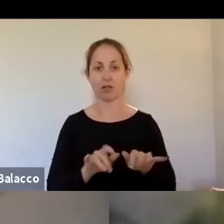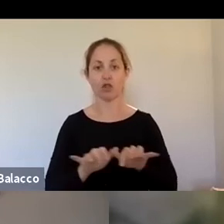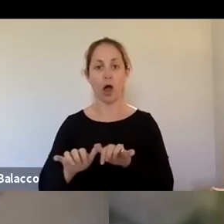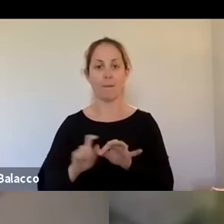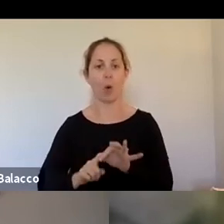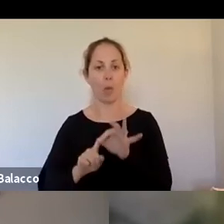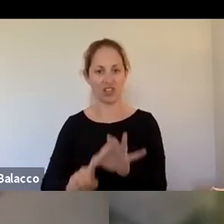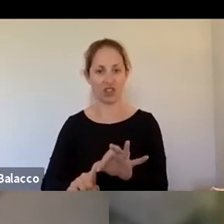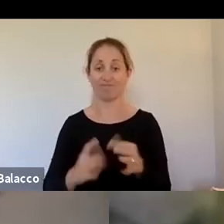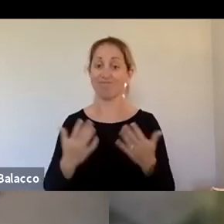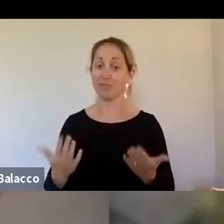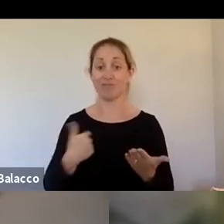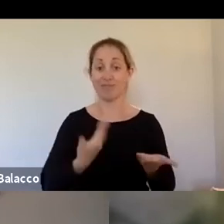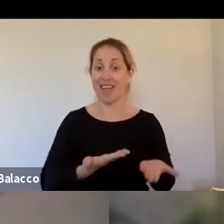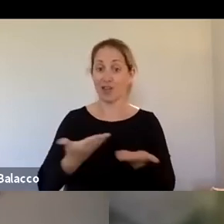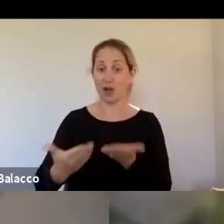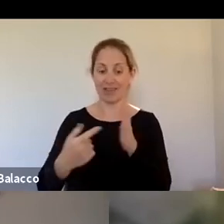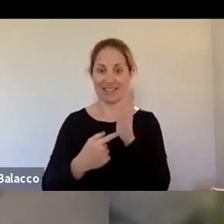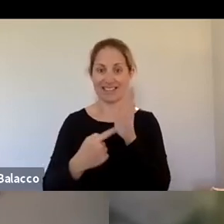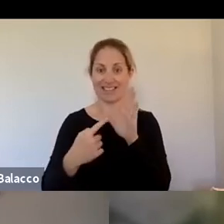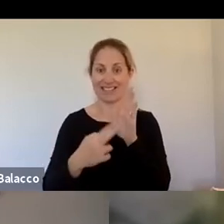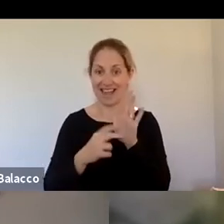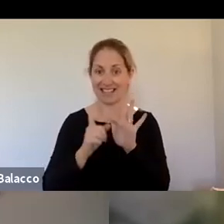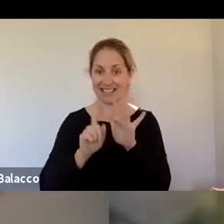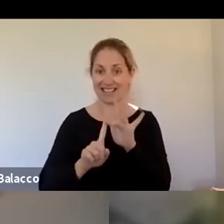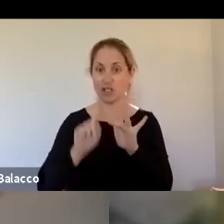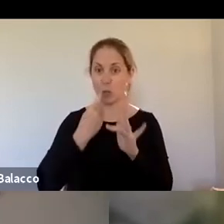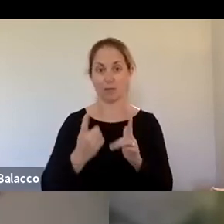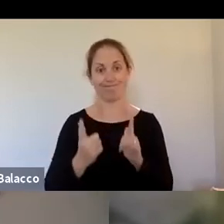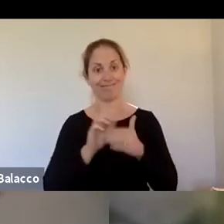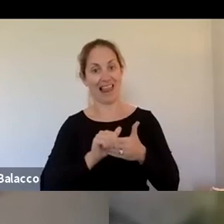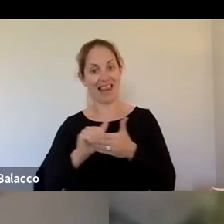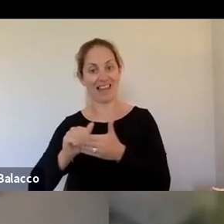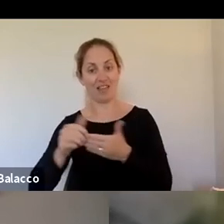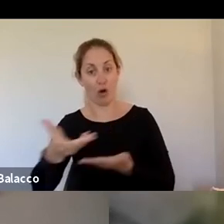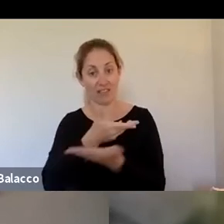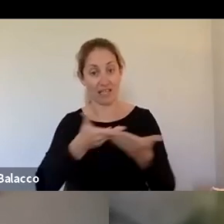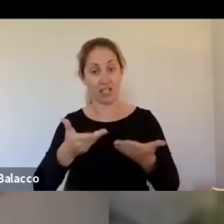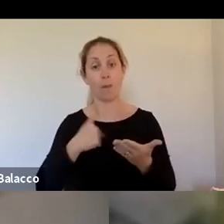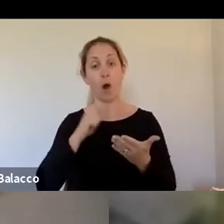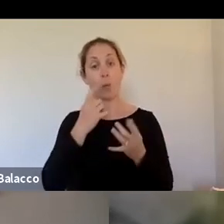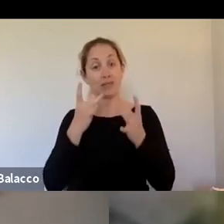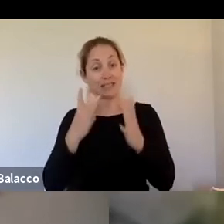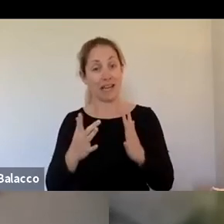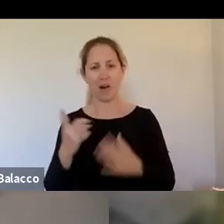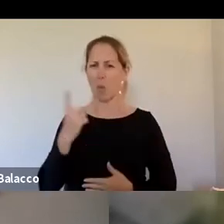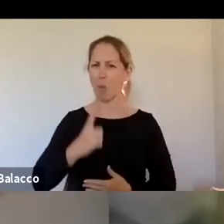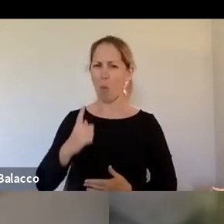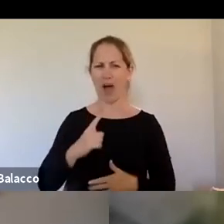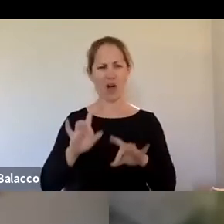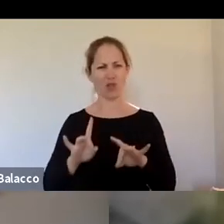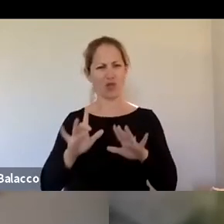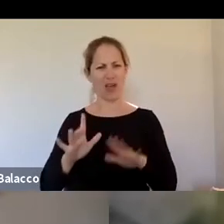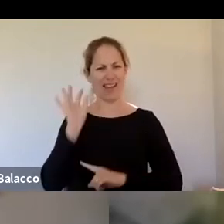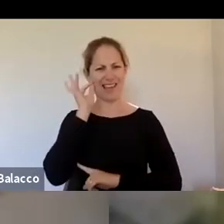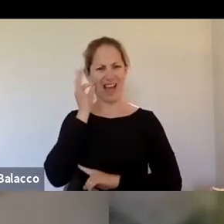Well, Tandy's going to be leading us through this conversation, but I'm just going to start by outlining why the Australia Council felt it was important to support this